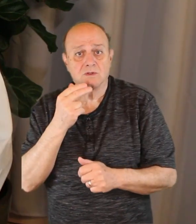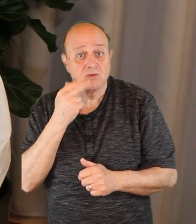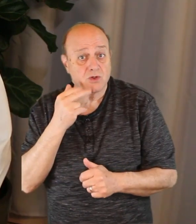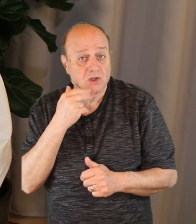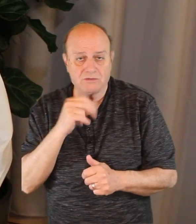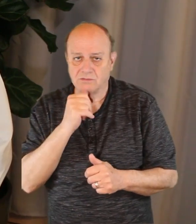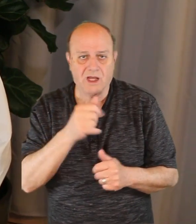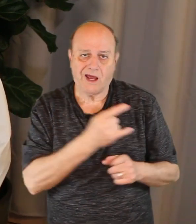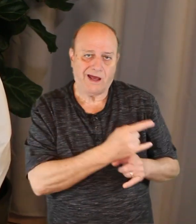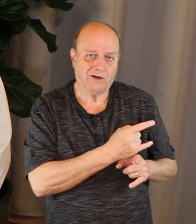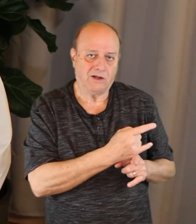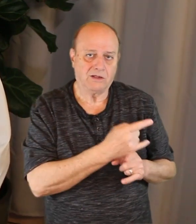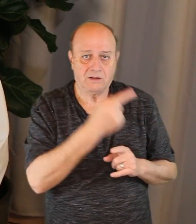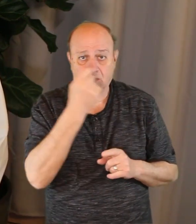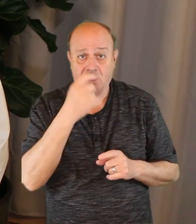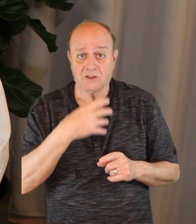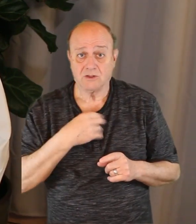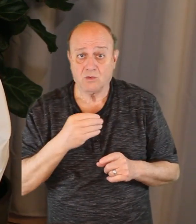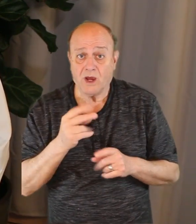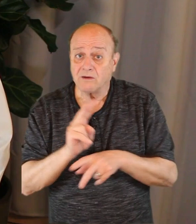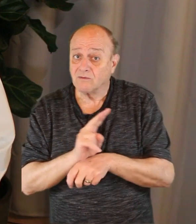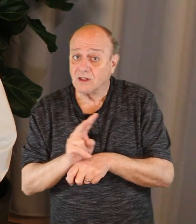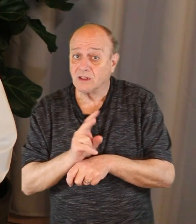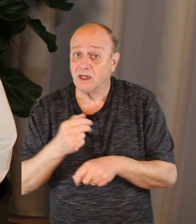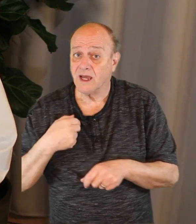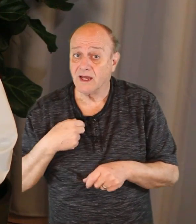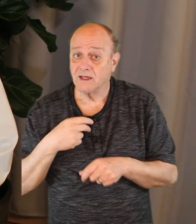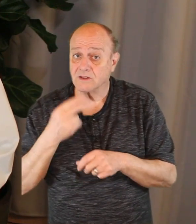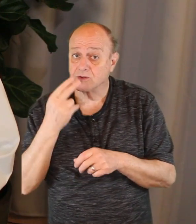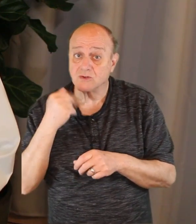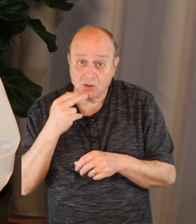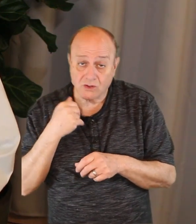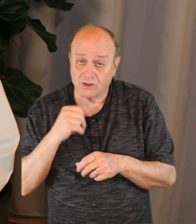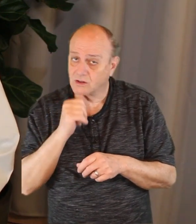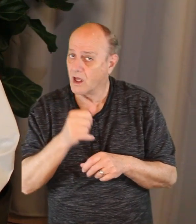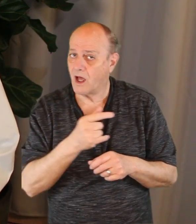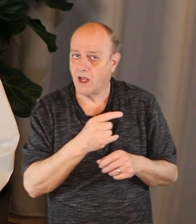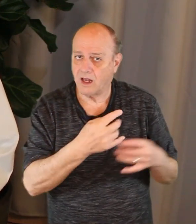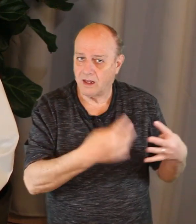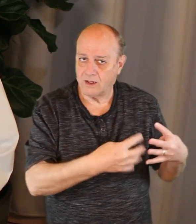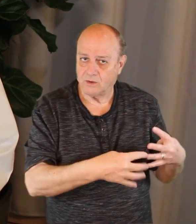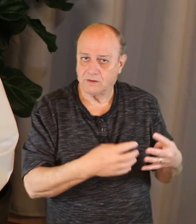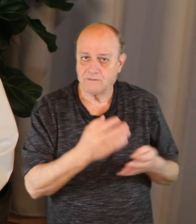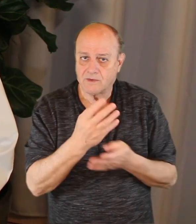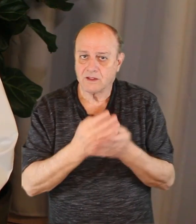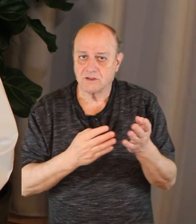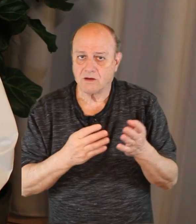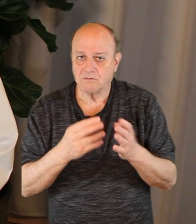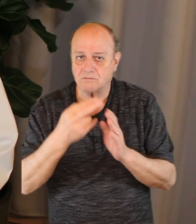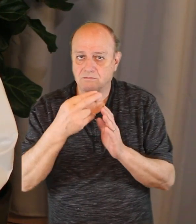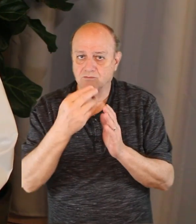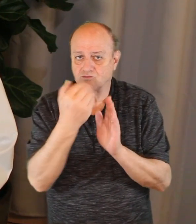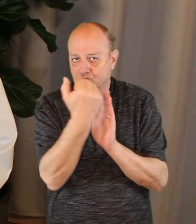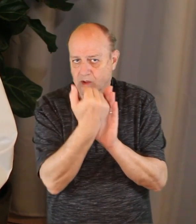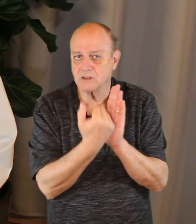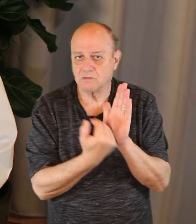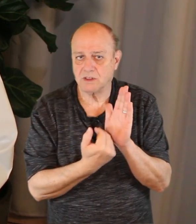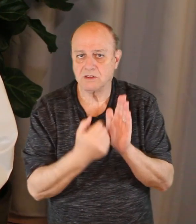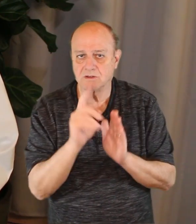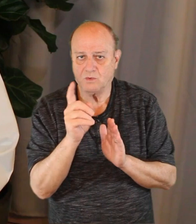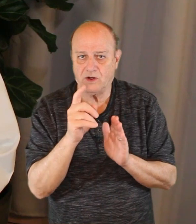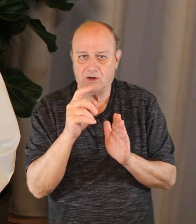alcohol. Because white vanilla contains sugar versus liquid, for some recipes where the moisture content